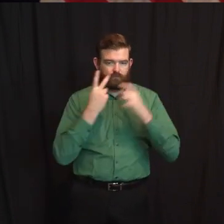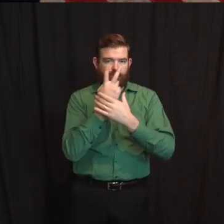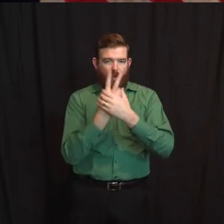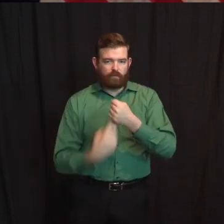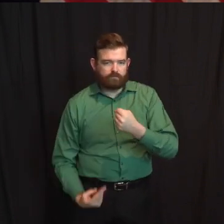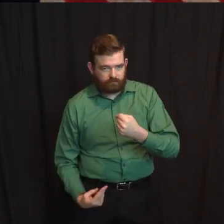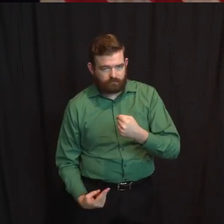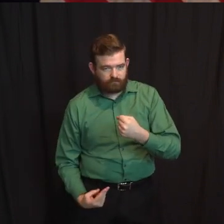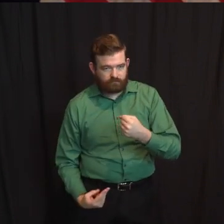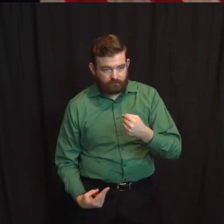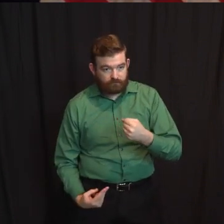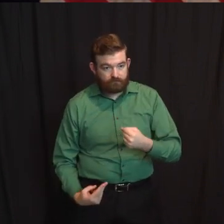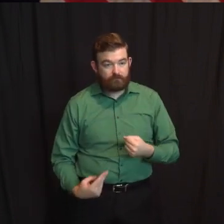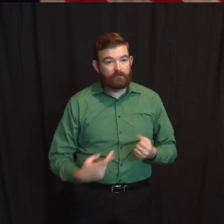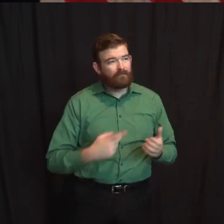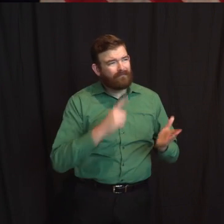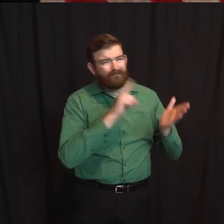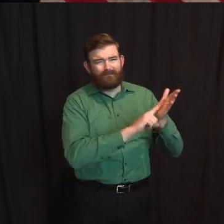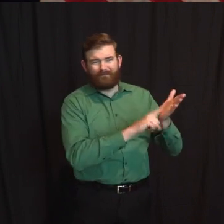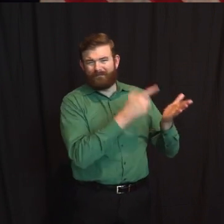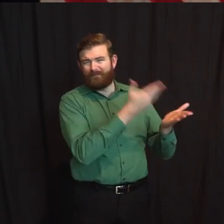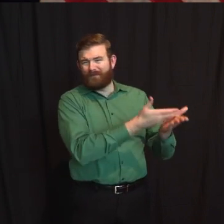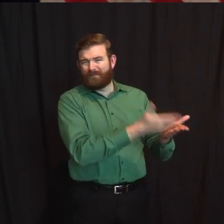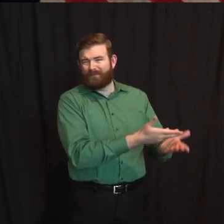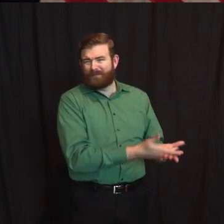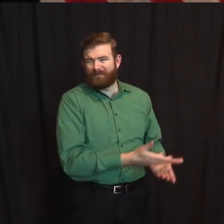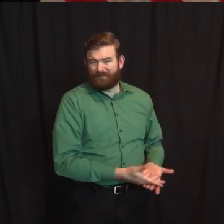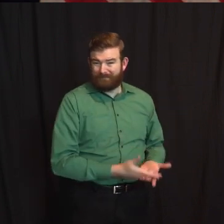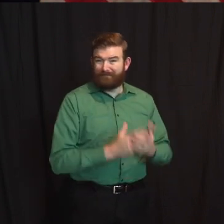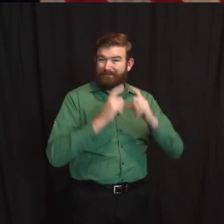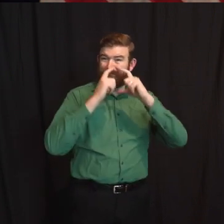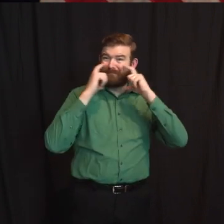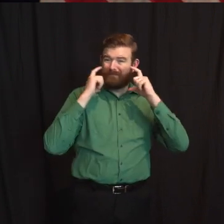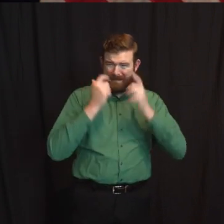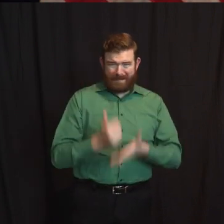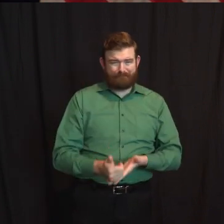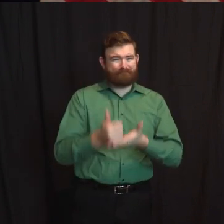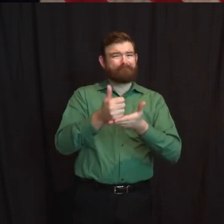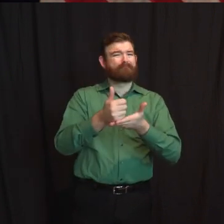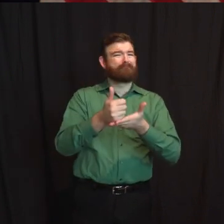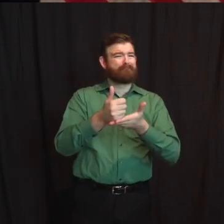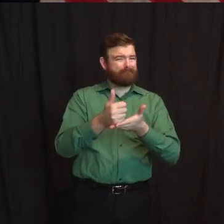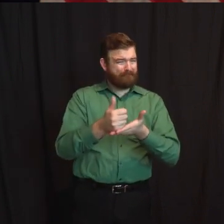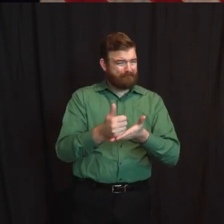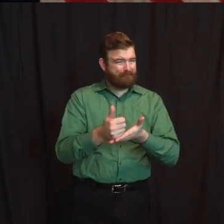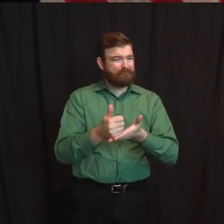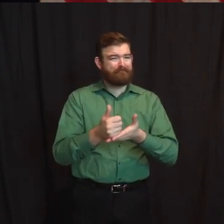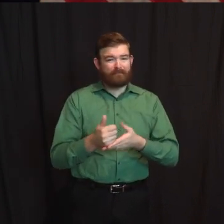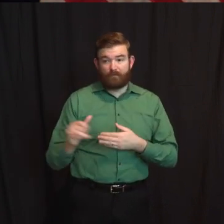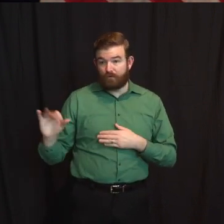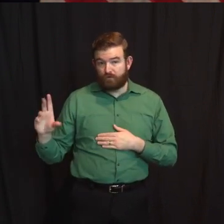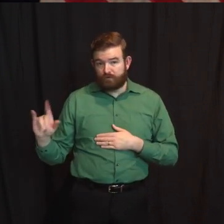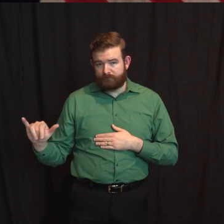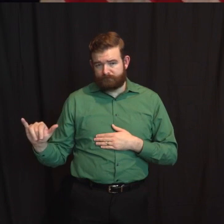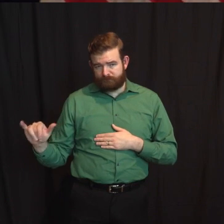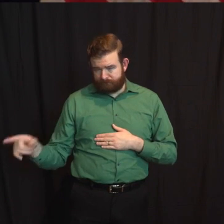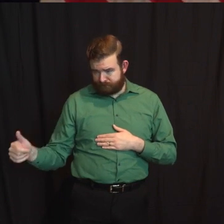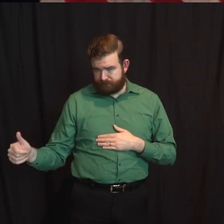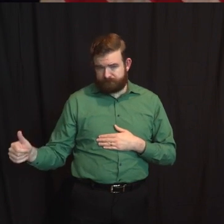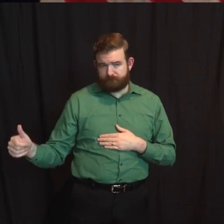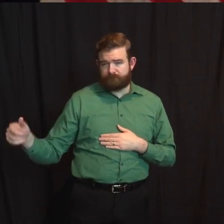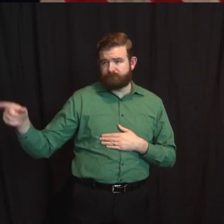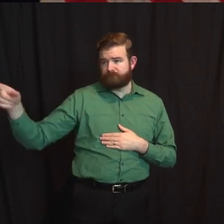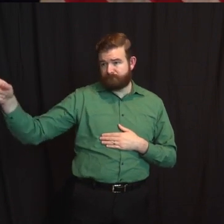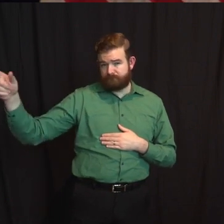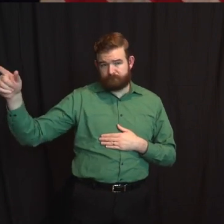more evidence you see that it's a game changer. So to Judy, Christina, Pat, Jared, Matt, the rest of the team, thank